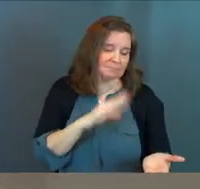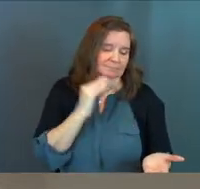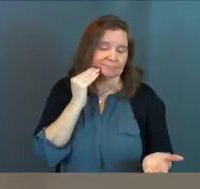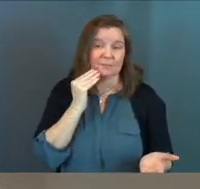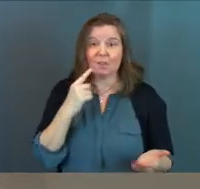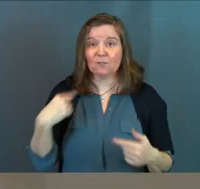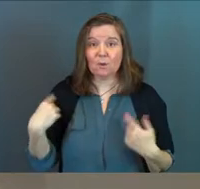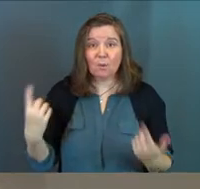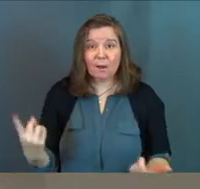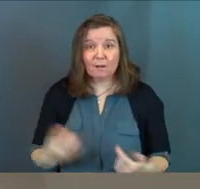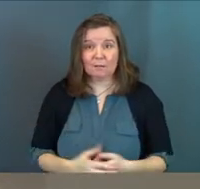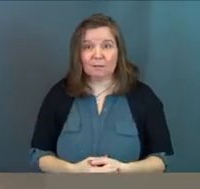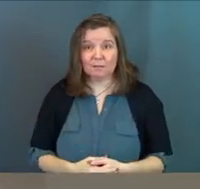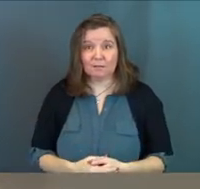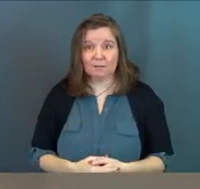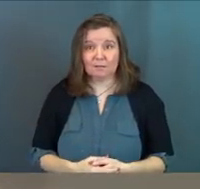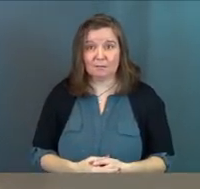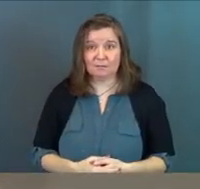For a while.